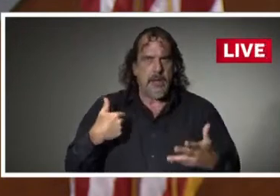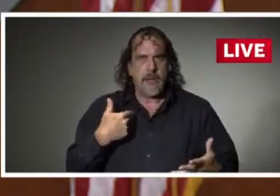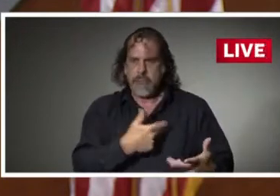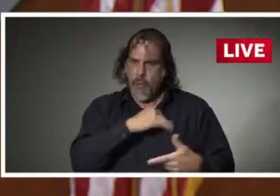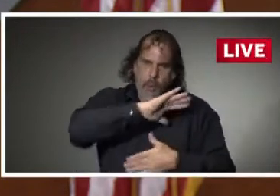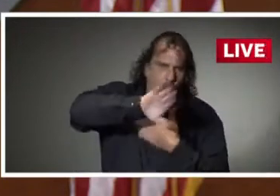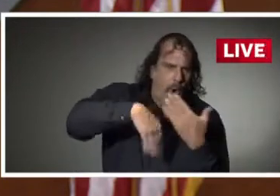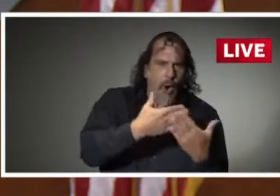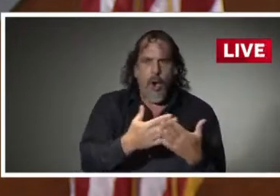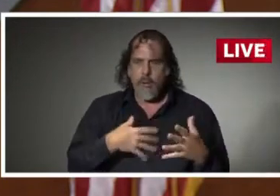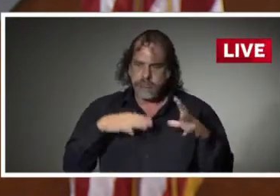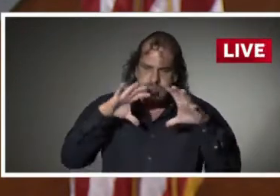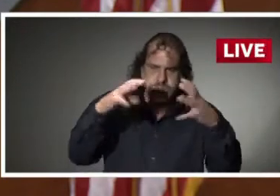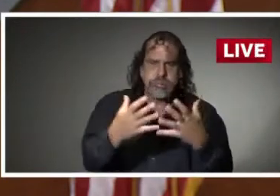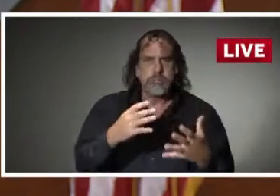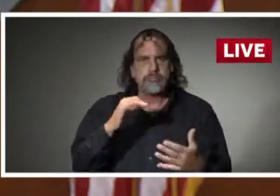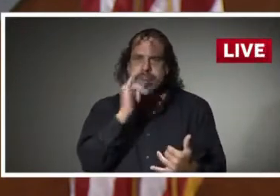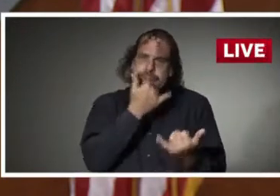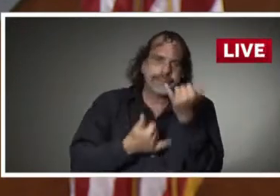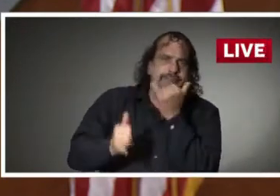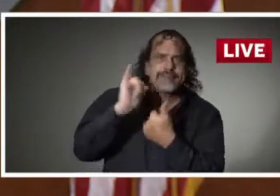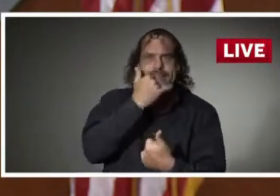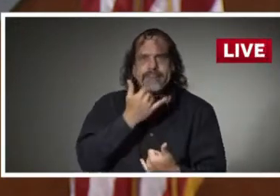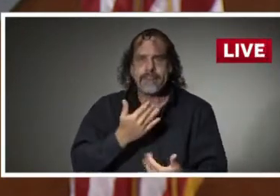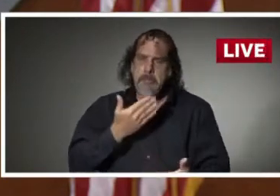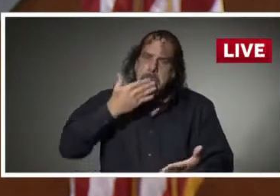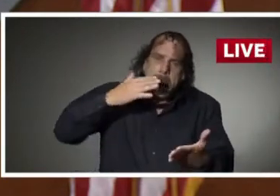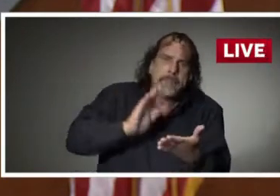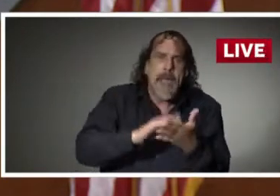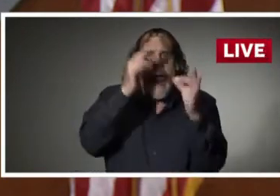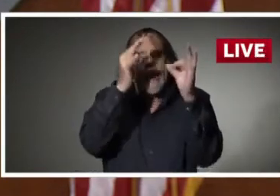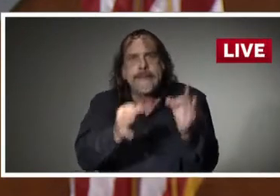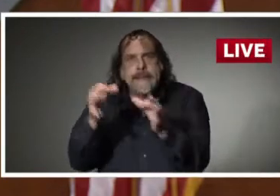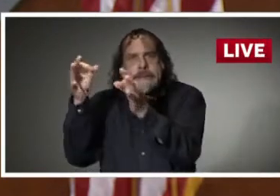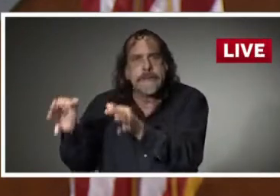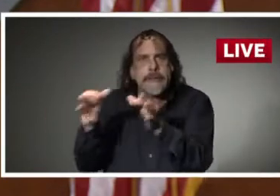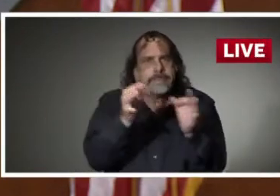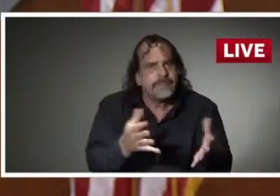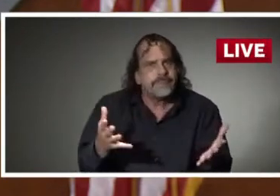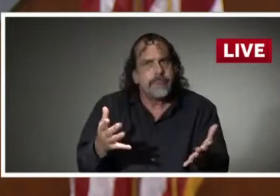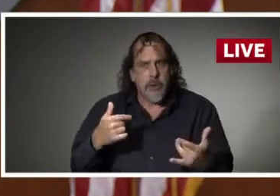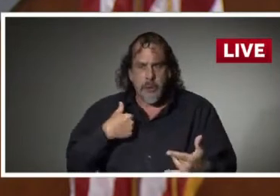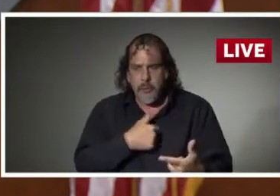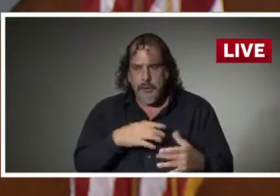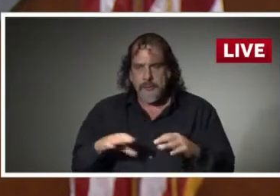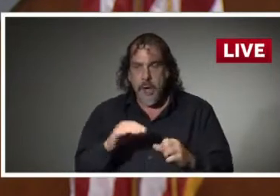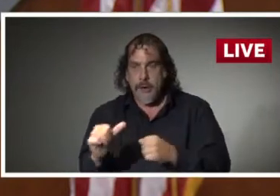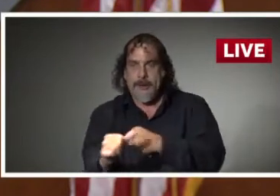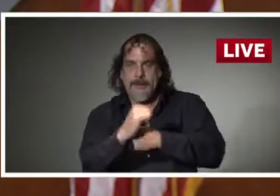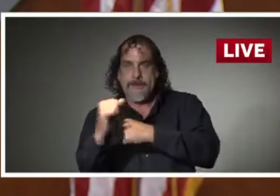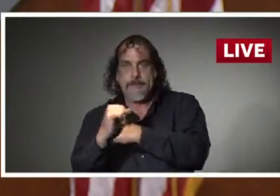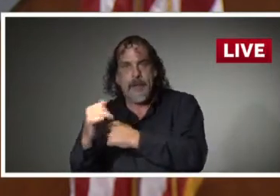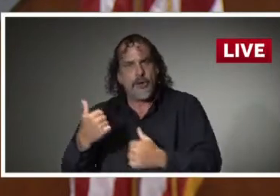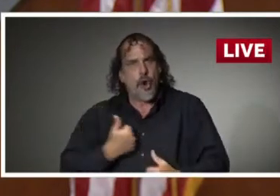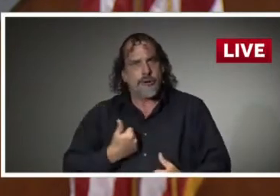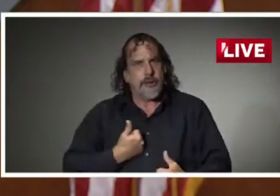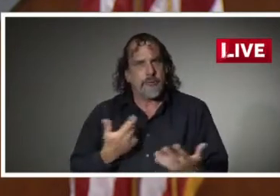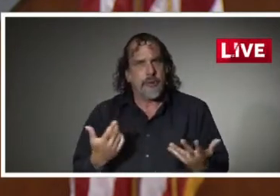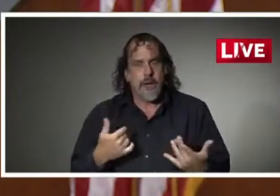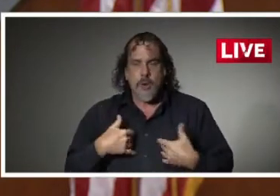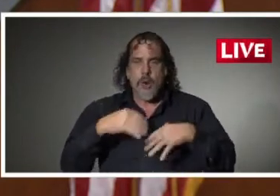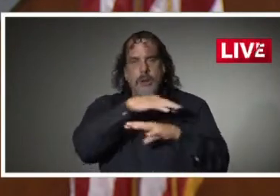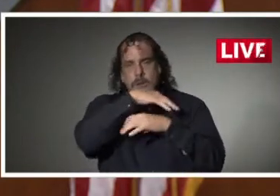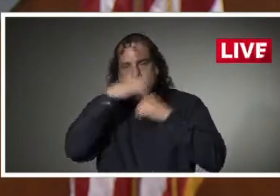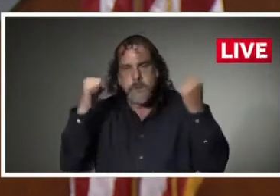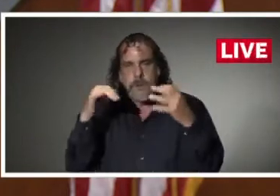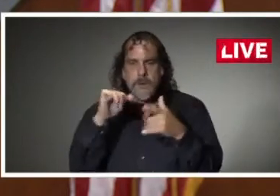mistakes. We have all made poor decisions. We've all done things with risk. We're all tired of